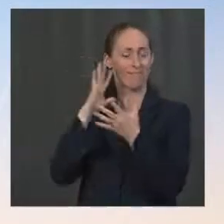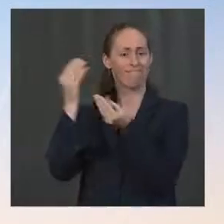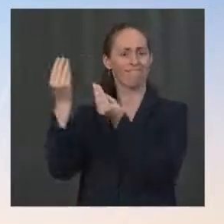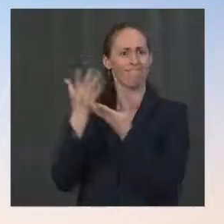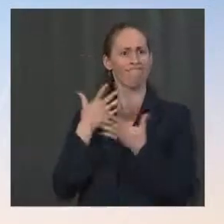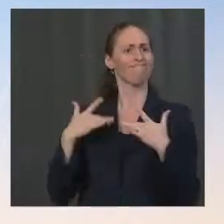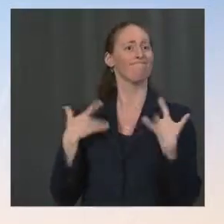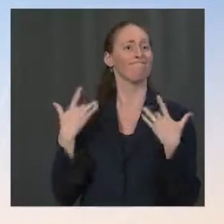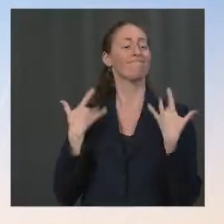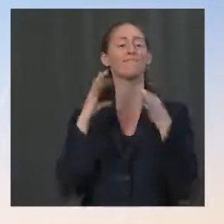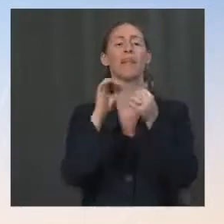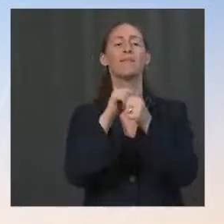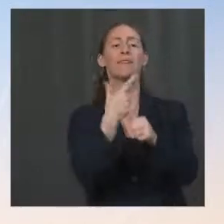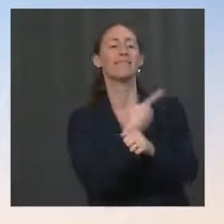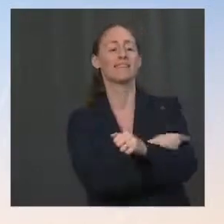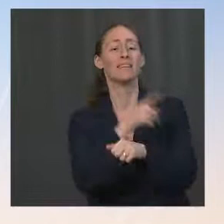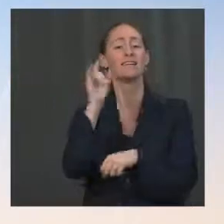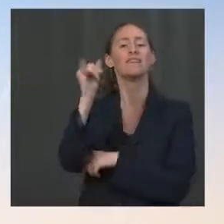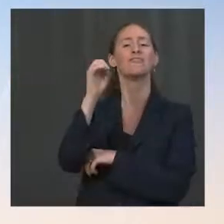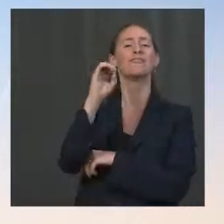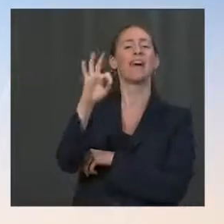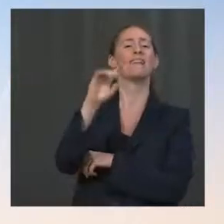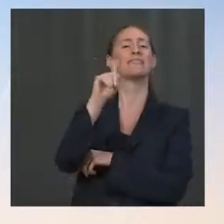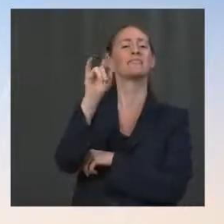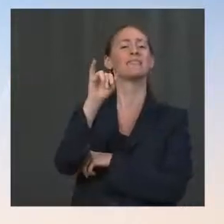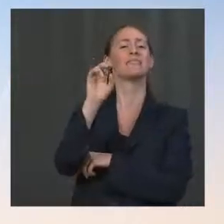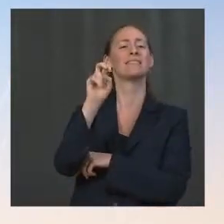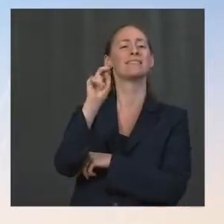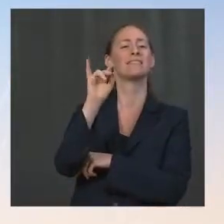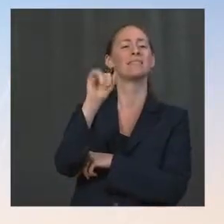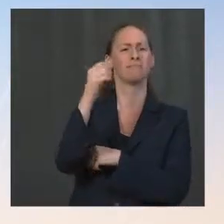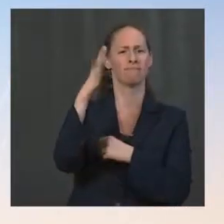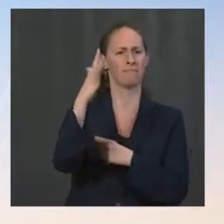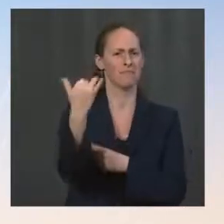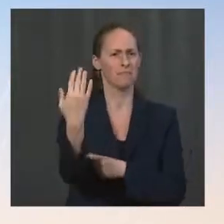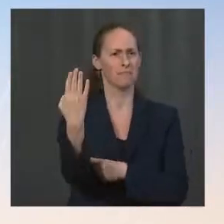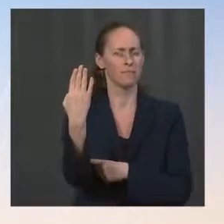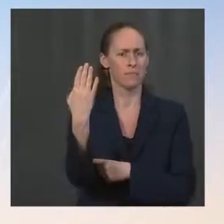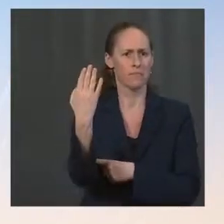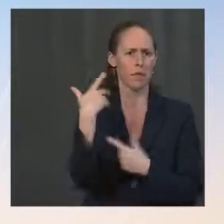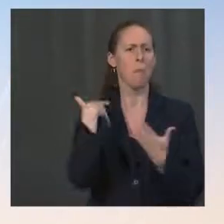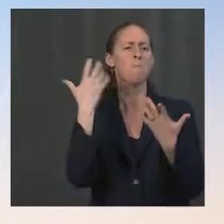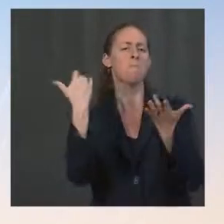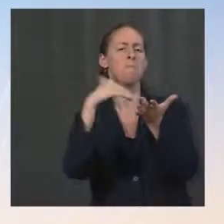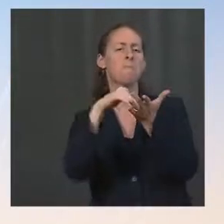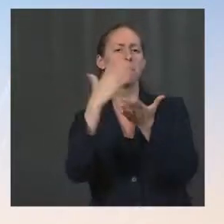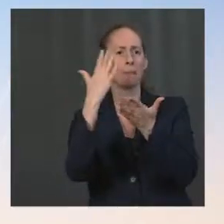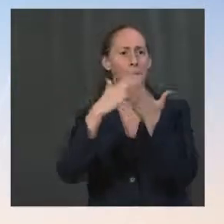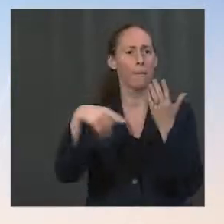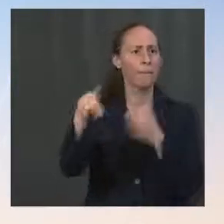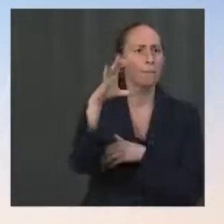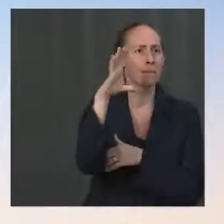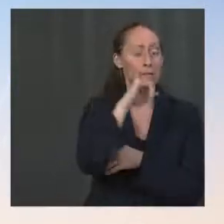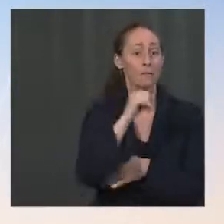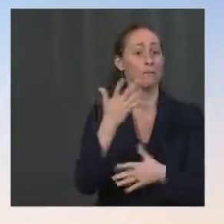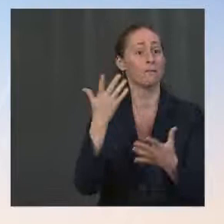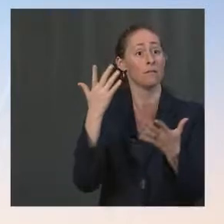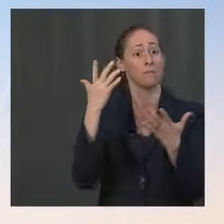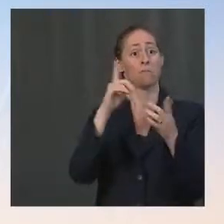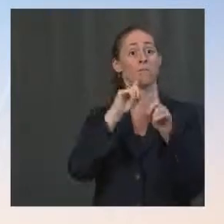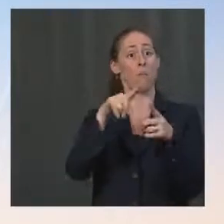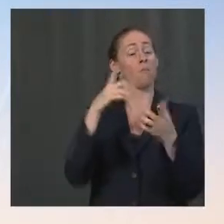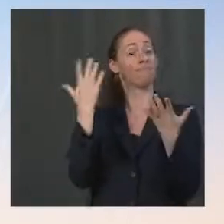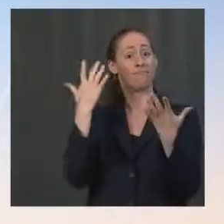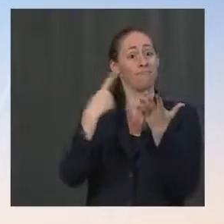COVID coordinator, touched on during his briefing this morning. But for the rest of you who weren't a part of that, the report is nearly 1.1 million